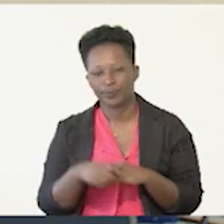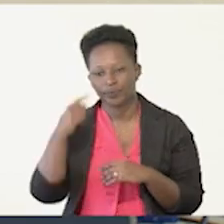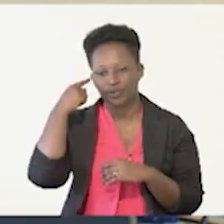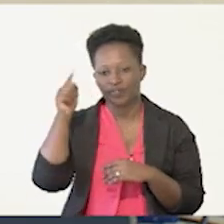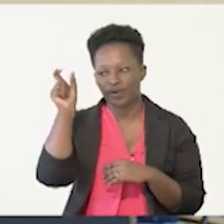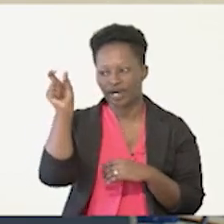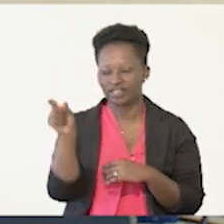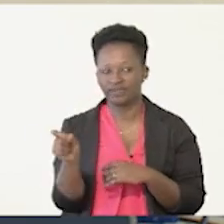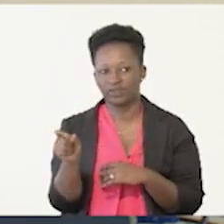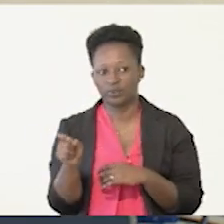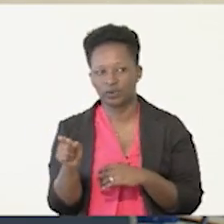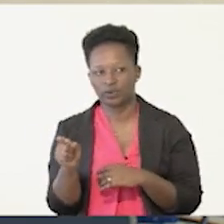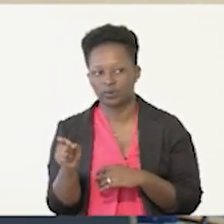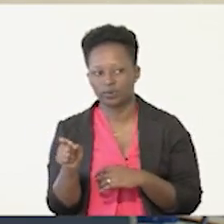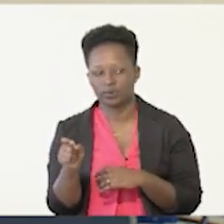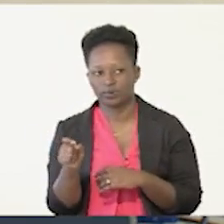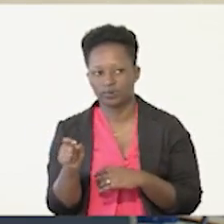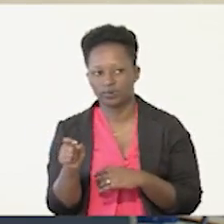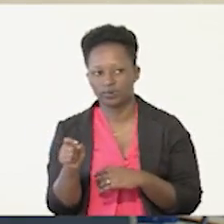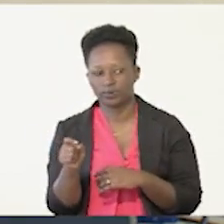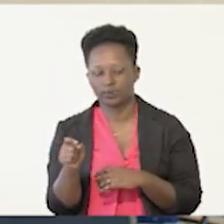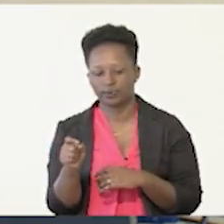for an individual,